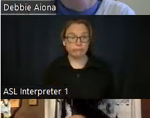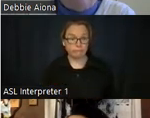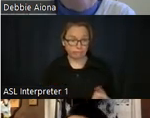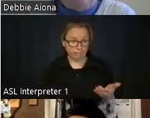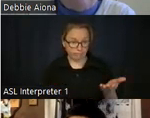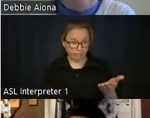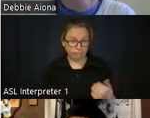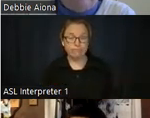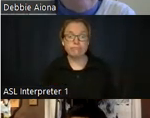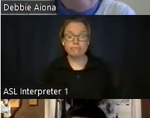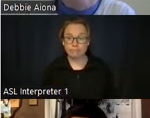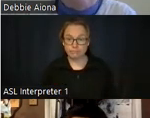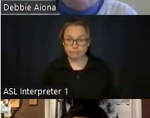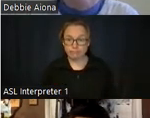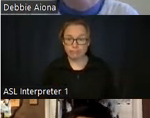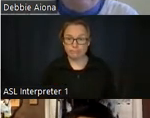document.